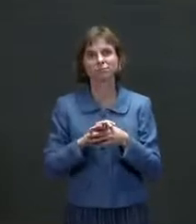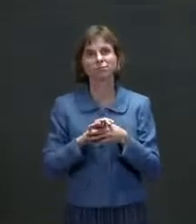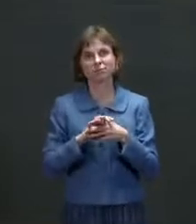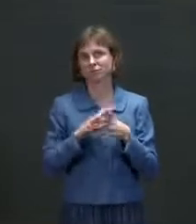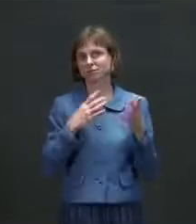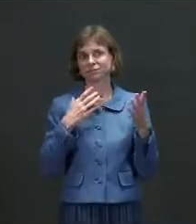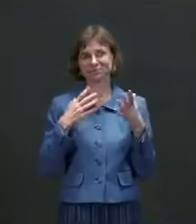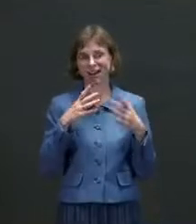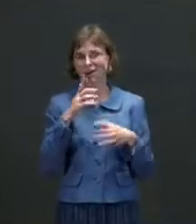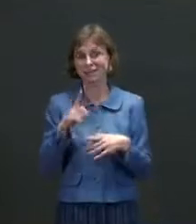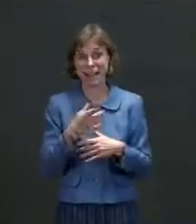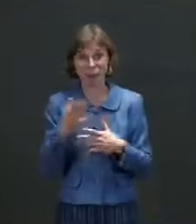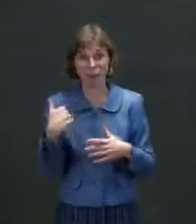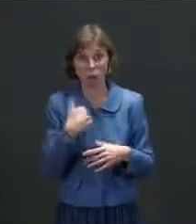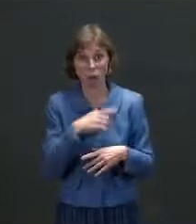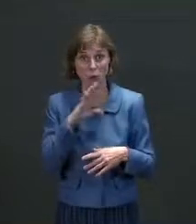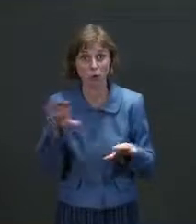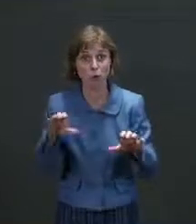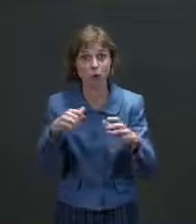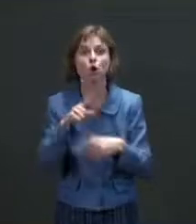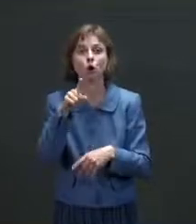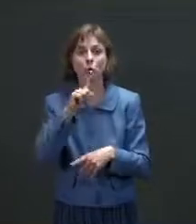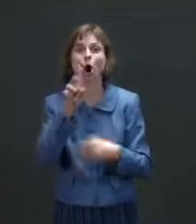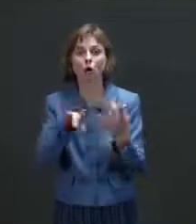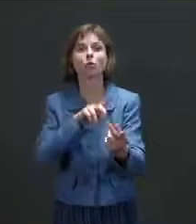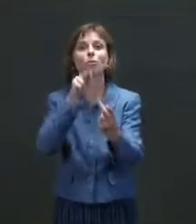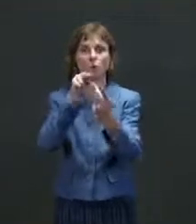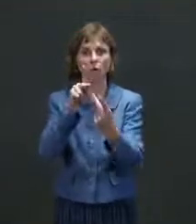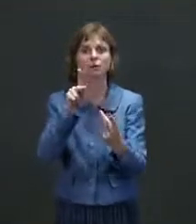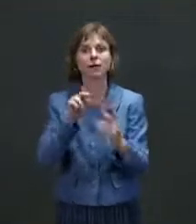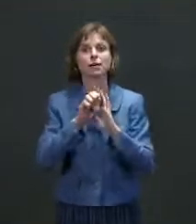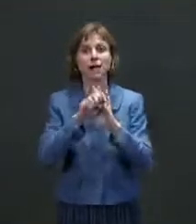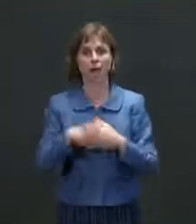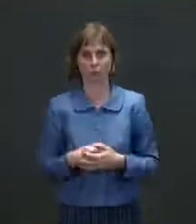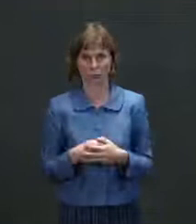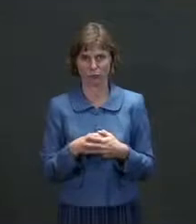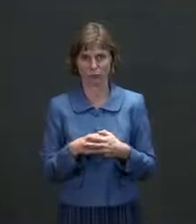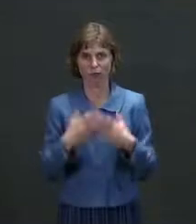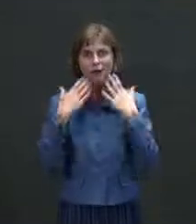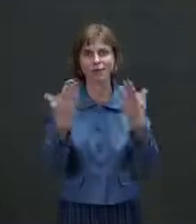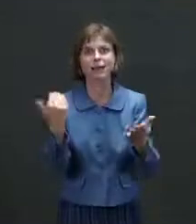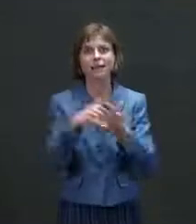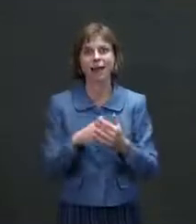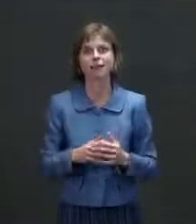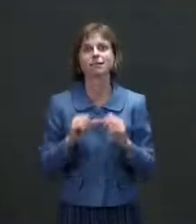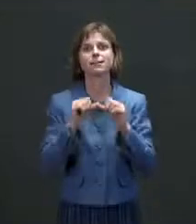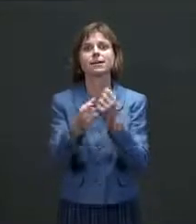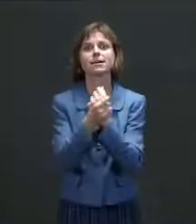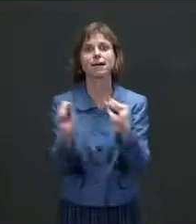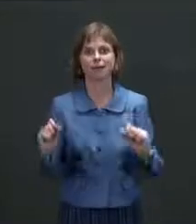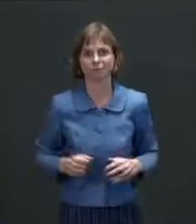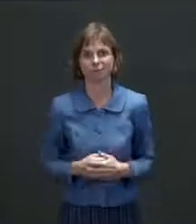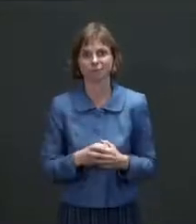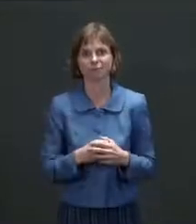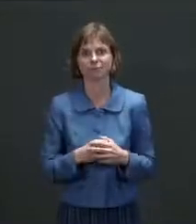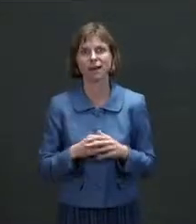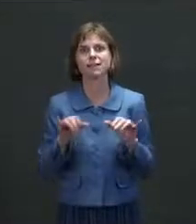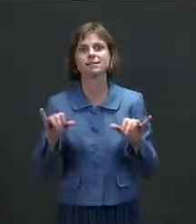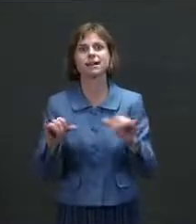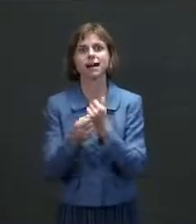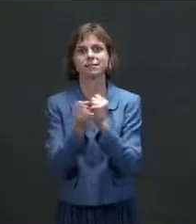you're the perfect example of that. So thanks again. Stay safe, and thank you.